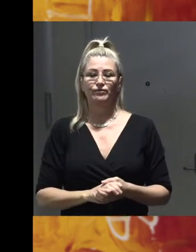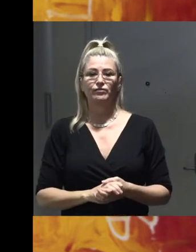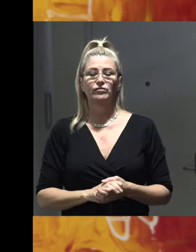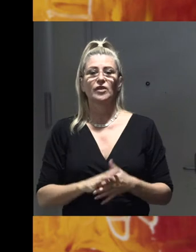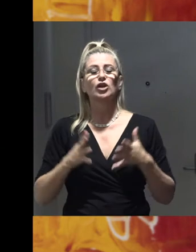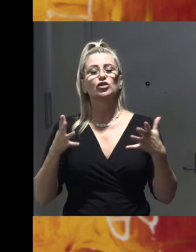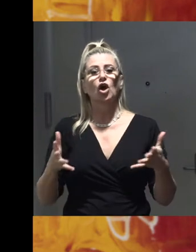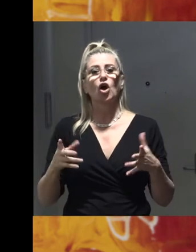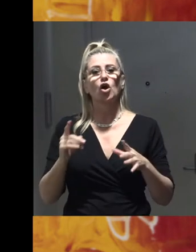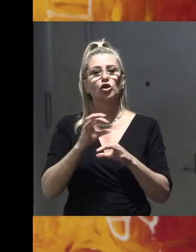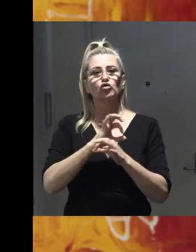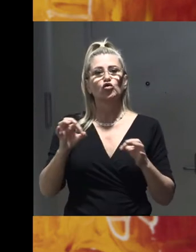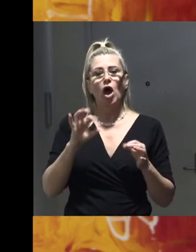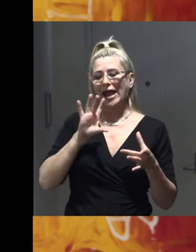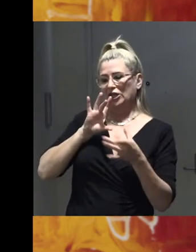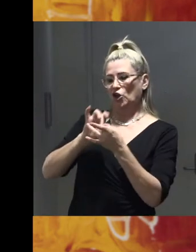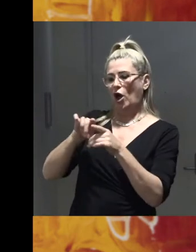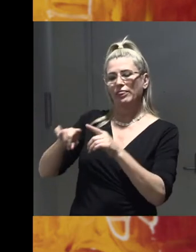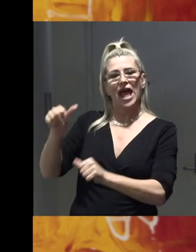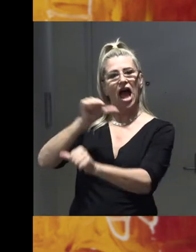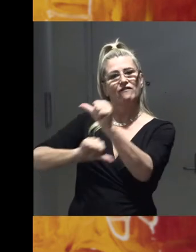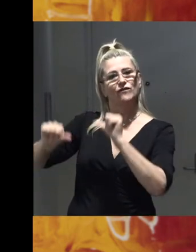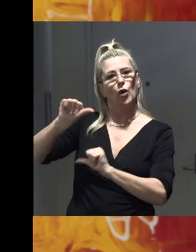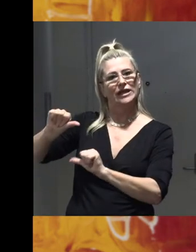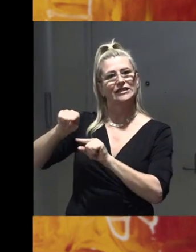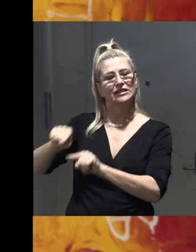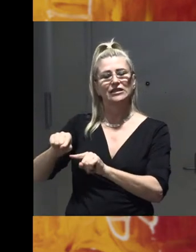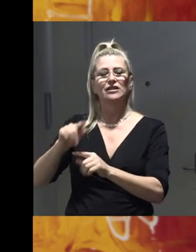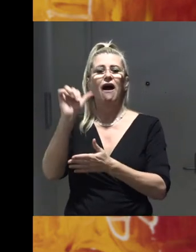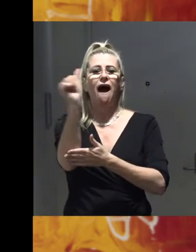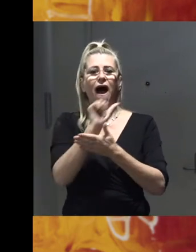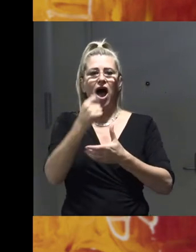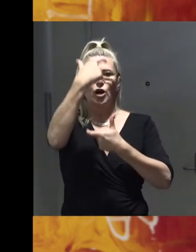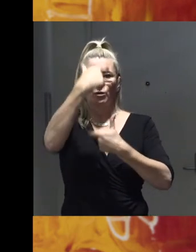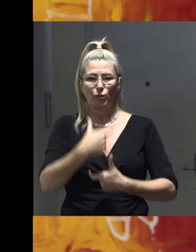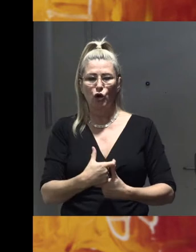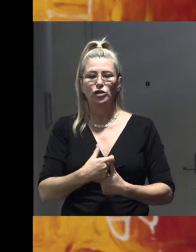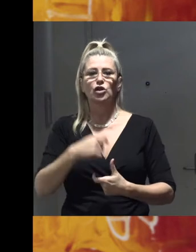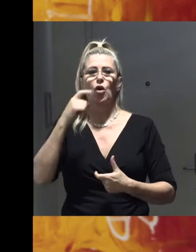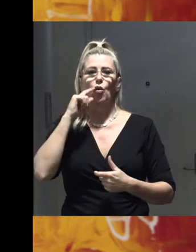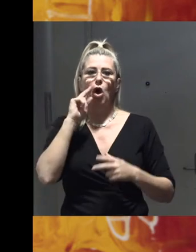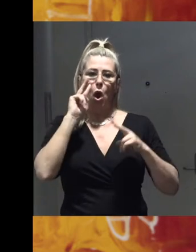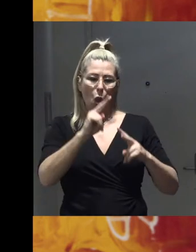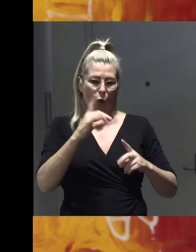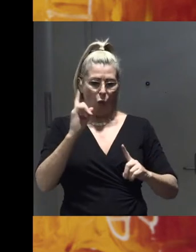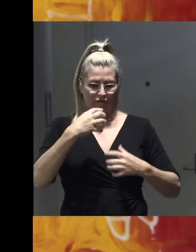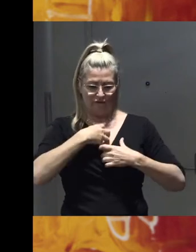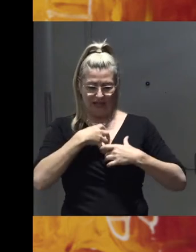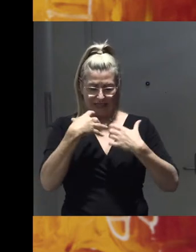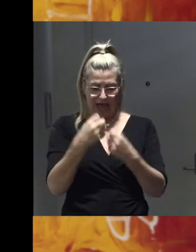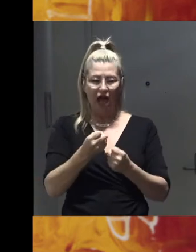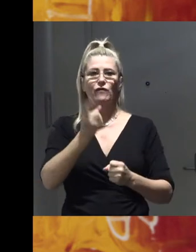Rather than engaging in avoidance, the artist, through artistic expression, confronts their fears, anxieties,